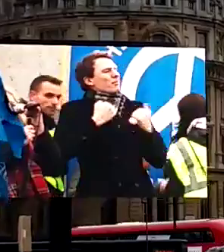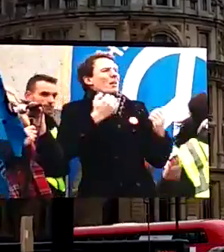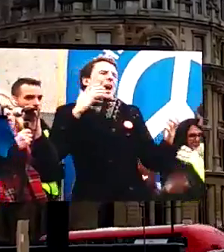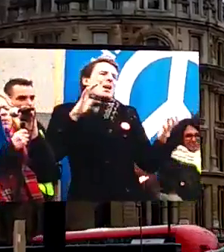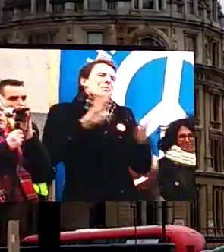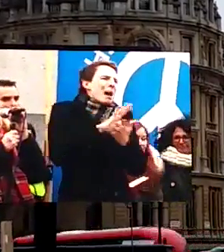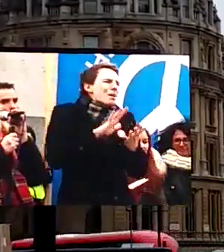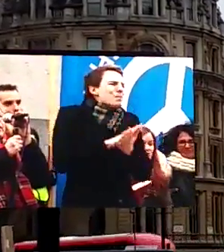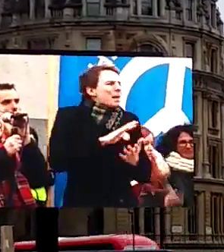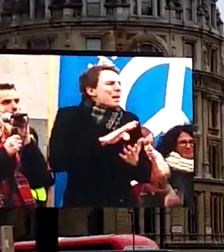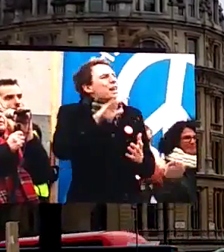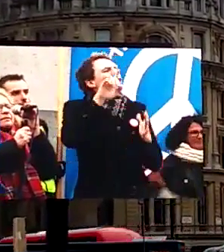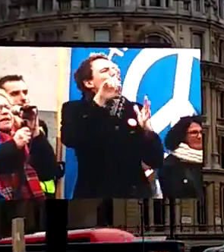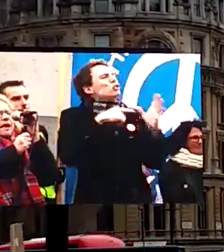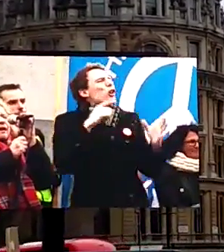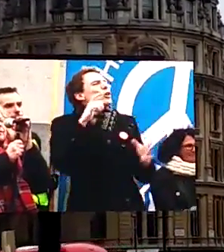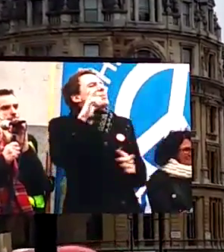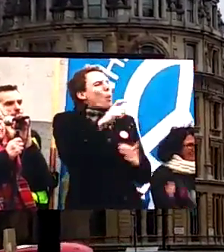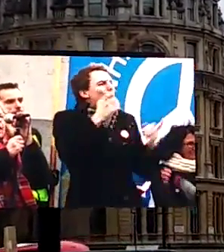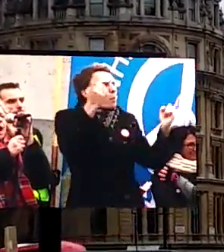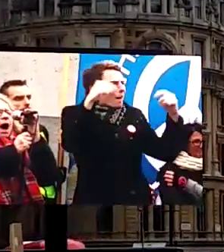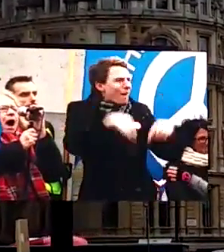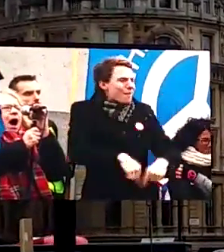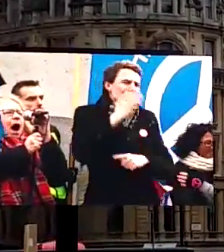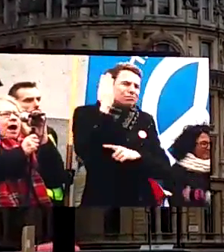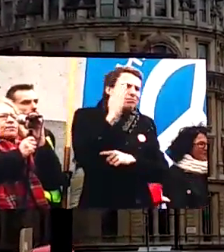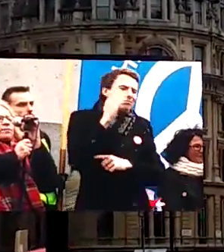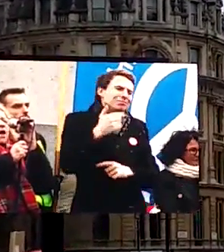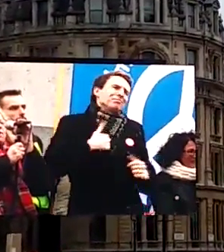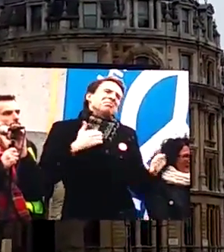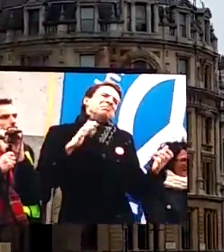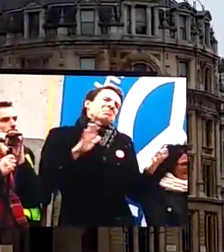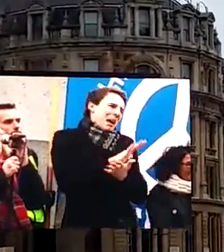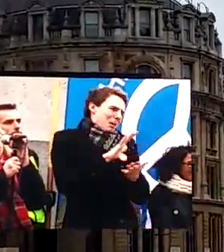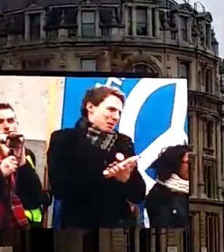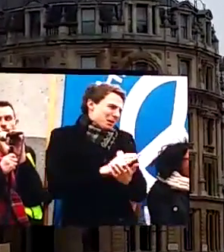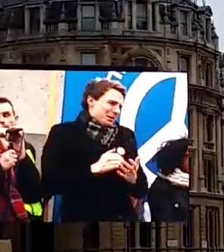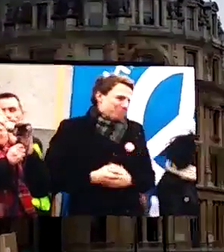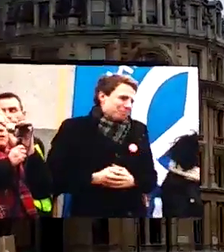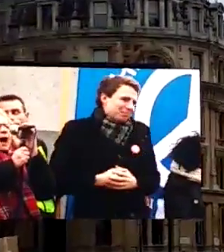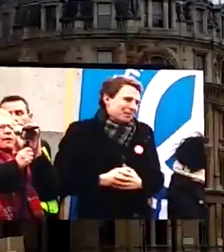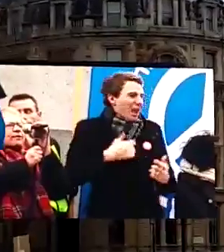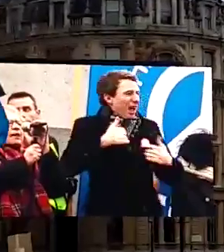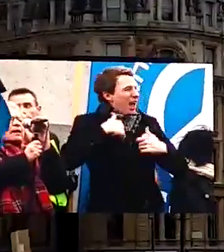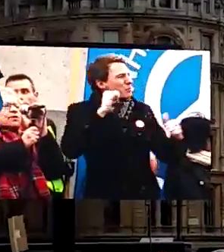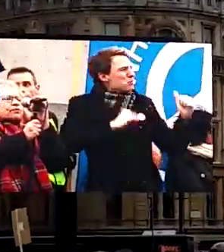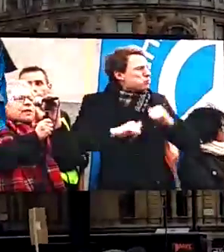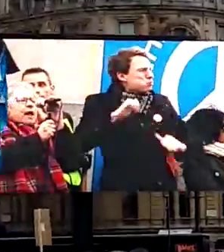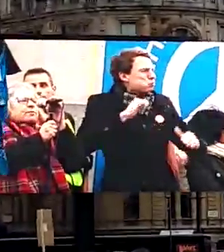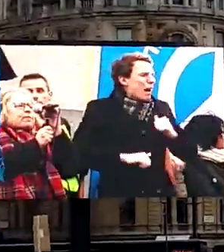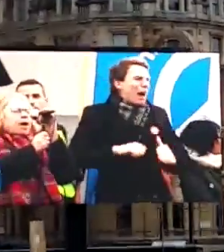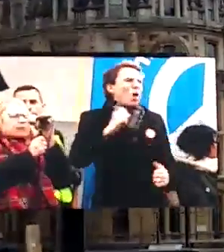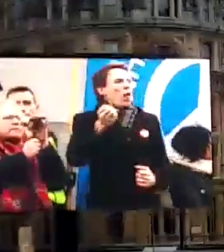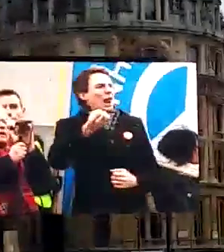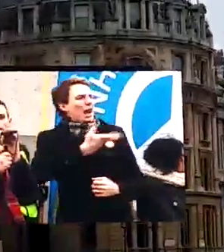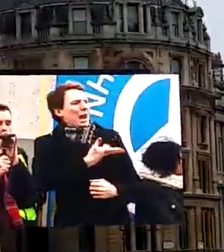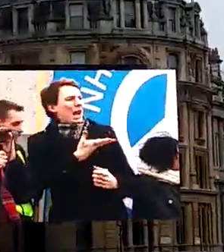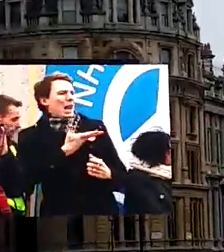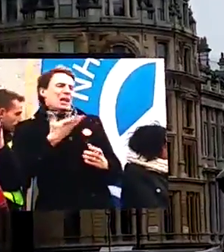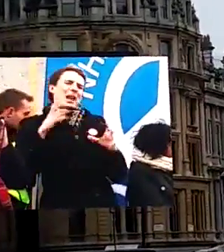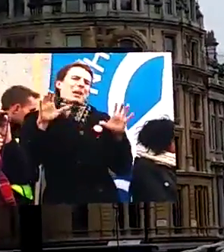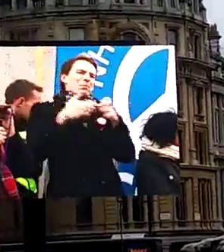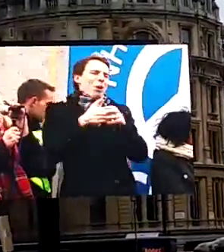Jeremy Corbyn will be speaking here today. I am very, very proud that we have a leader of the Labour